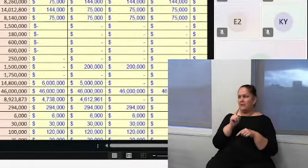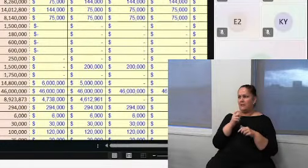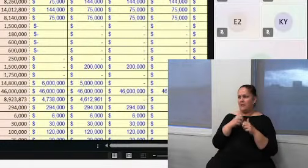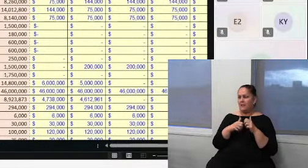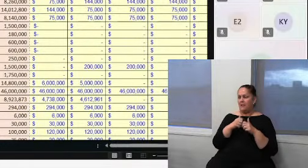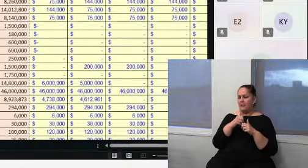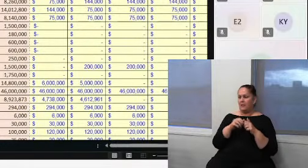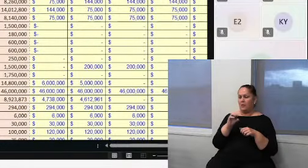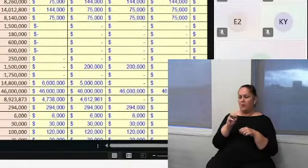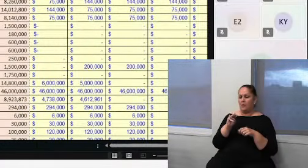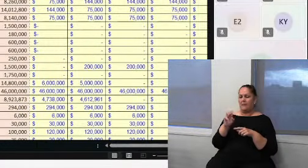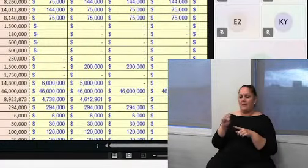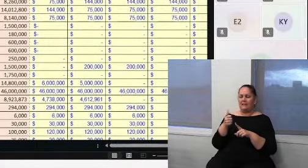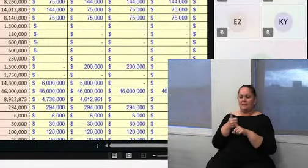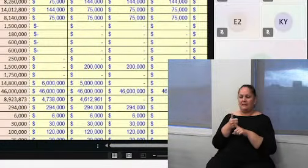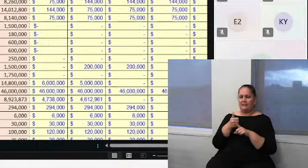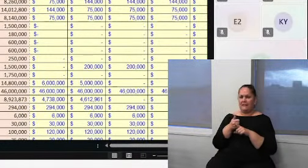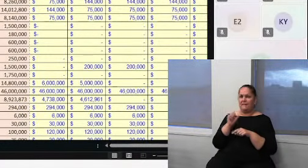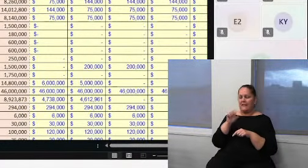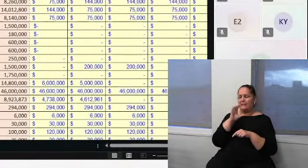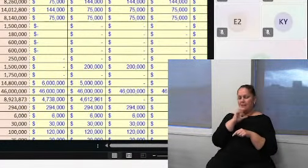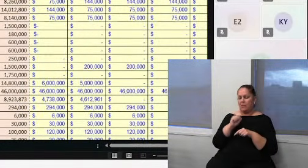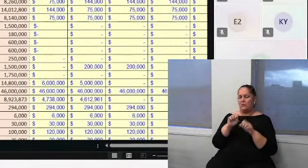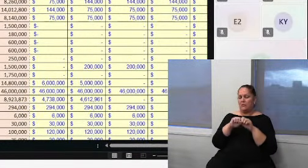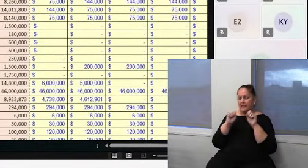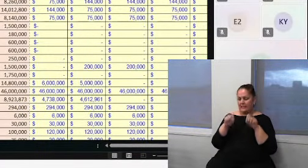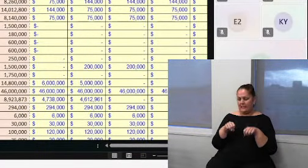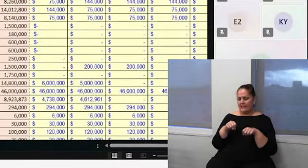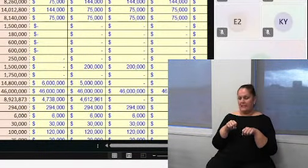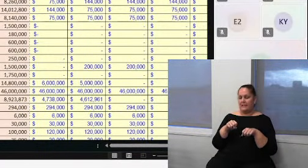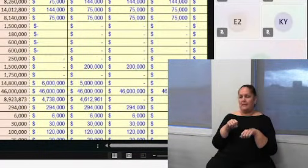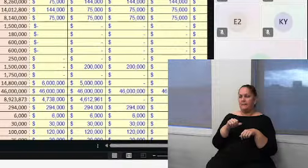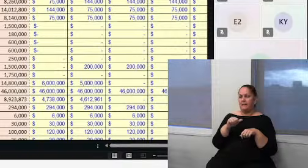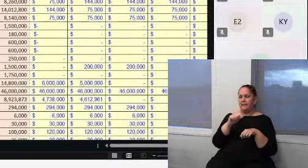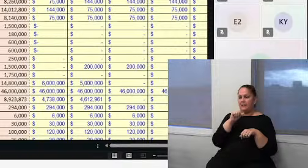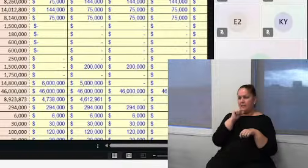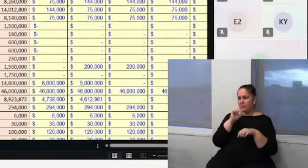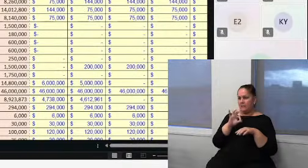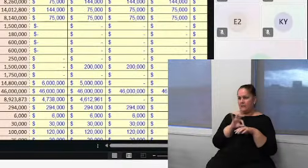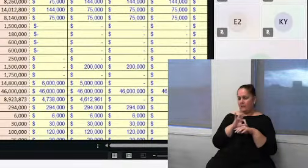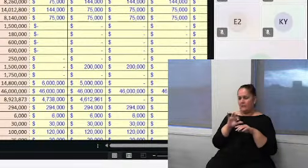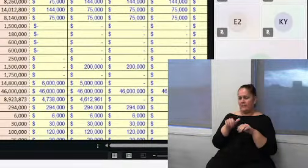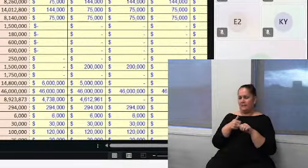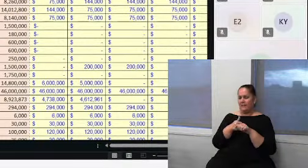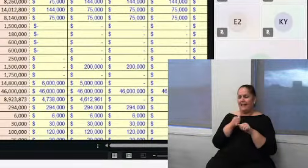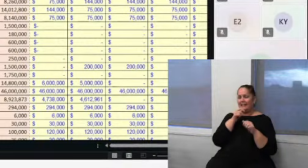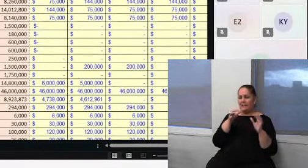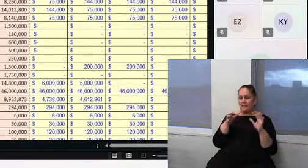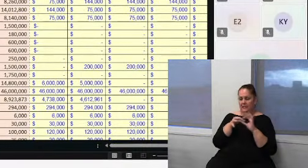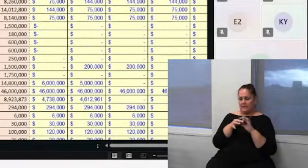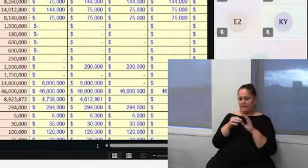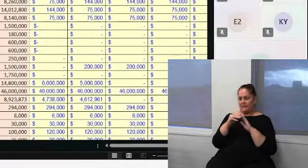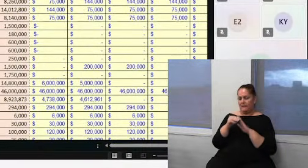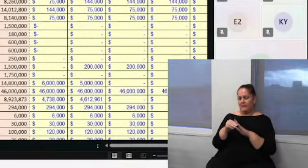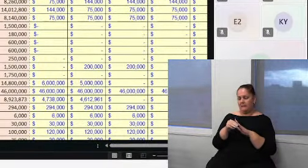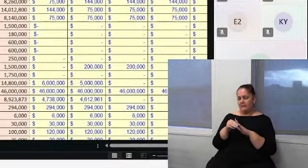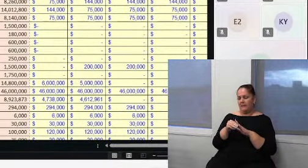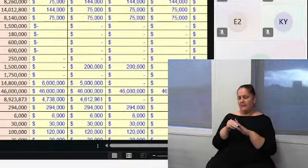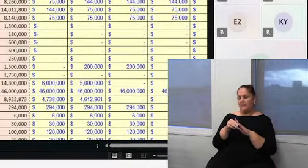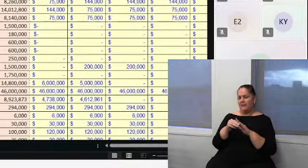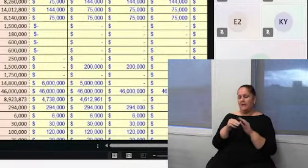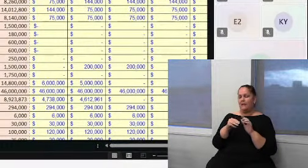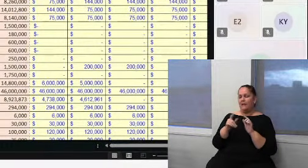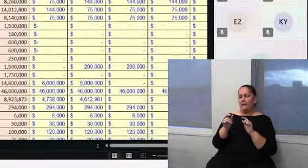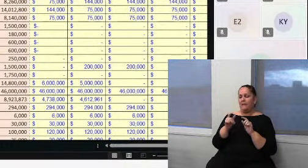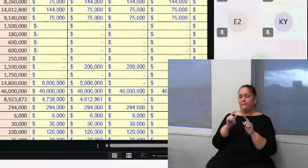a problem with OMS itself. Yes, it's an older system. It's got the functionality. Back behind that is a connectivity